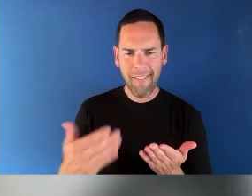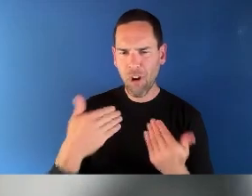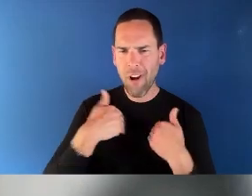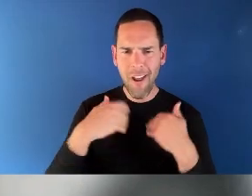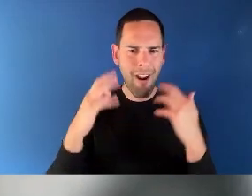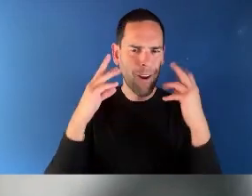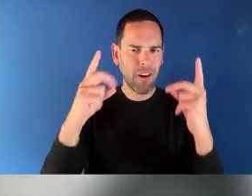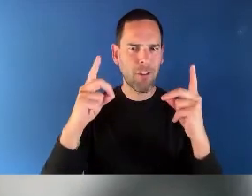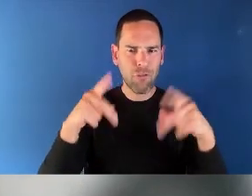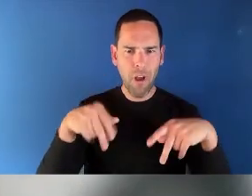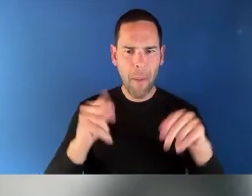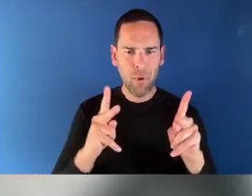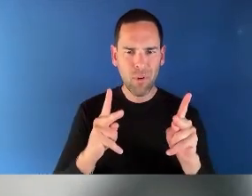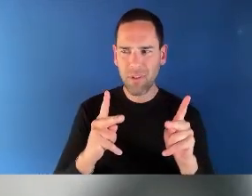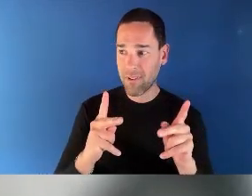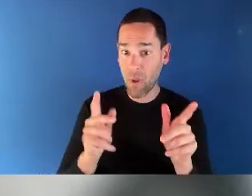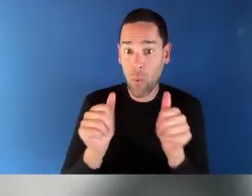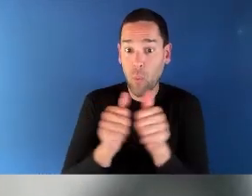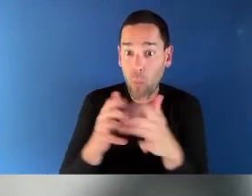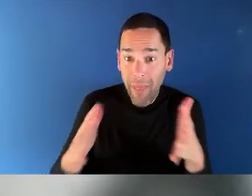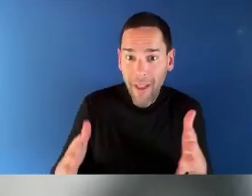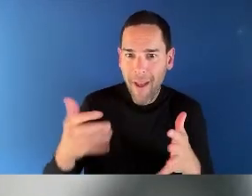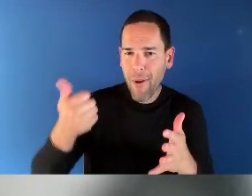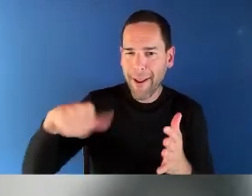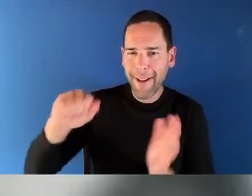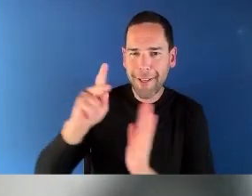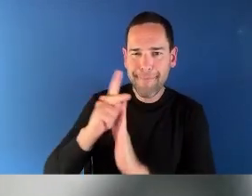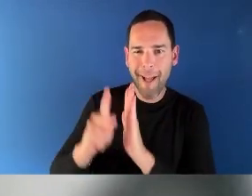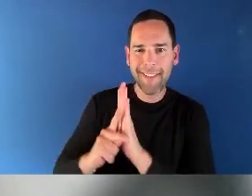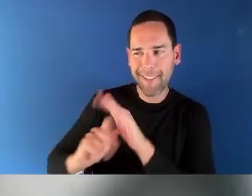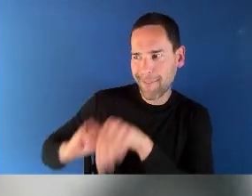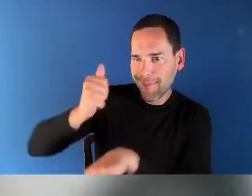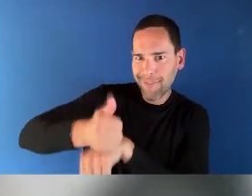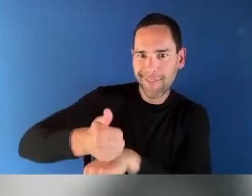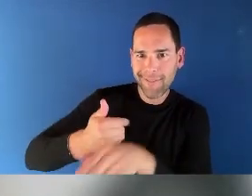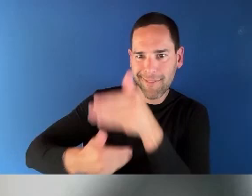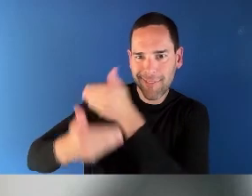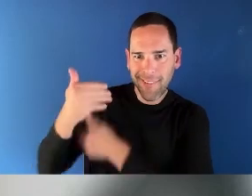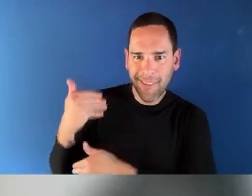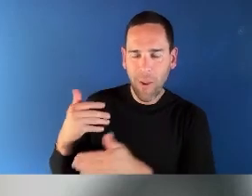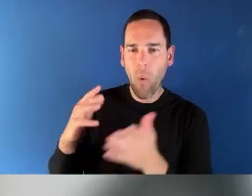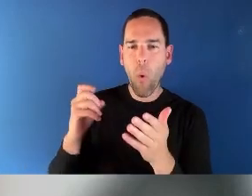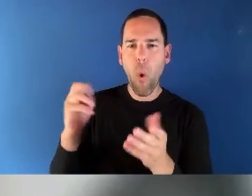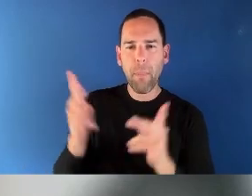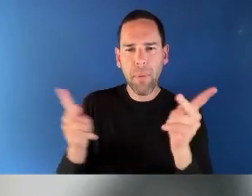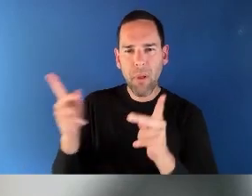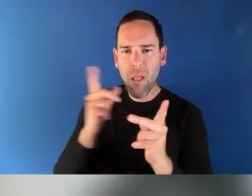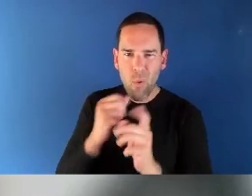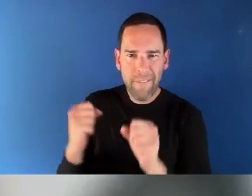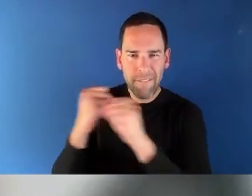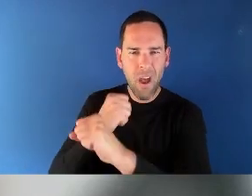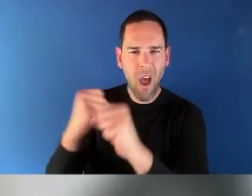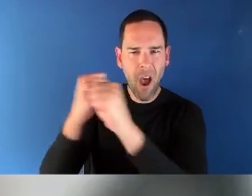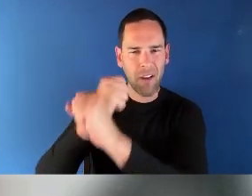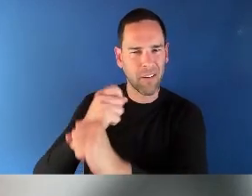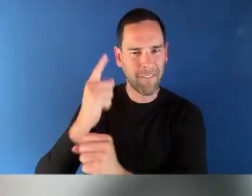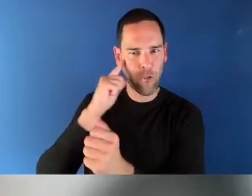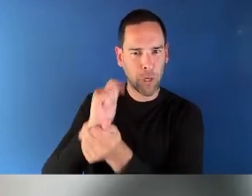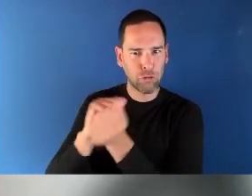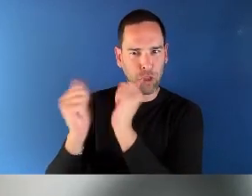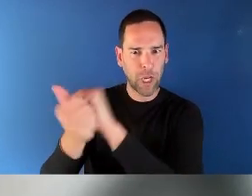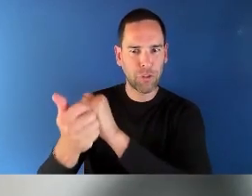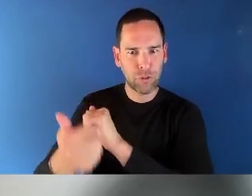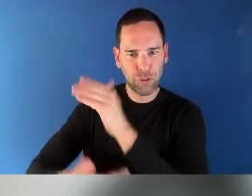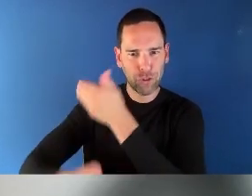to us without the policymakers and change drivers and the revolutionary people